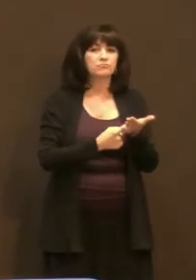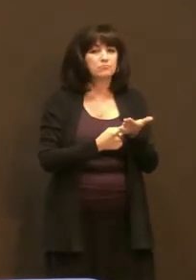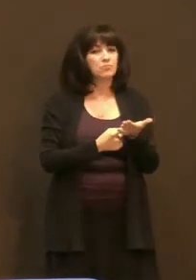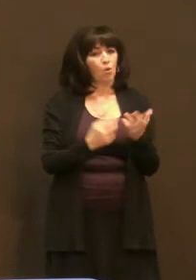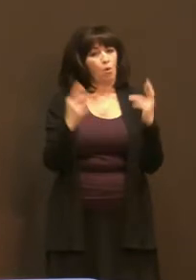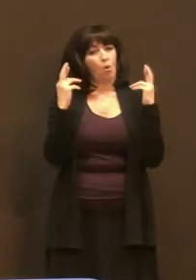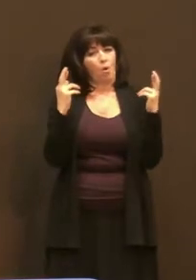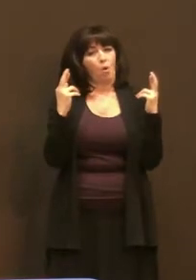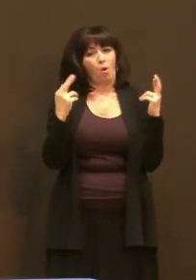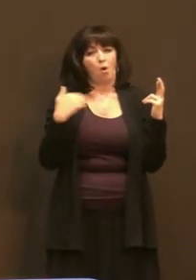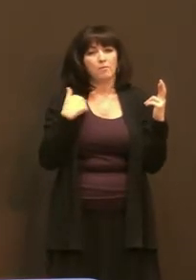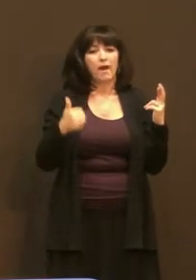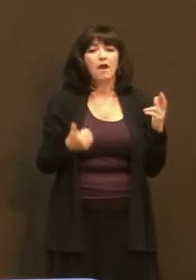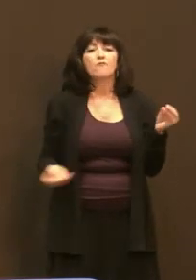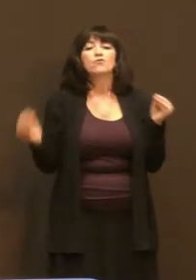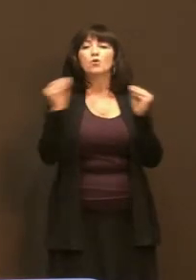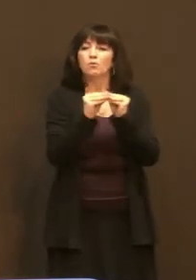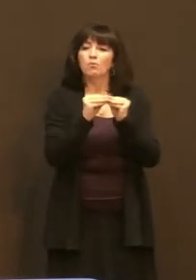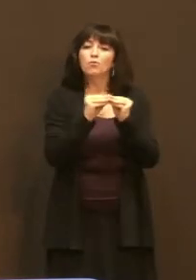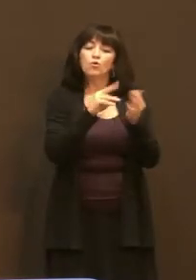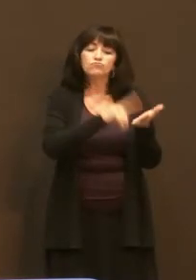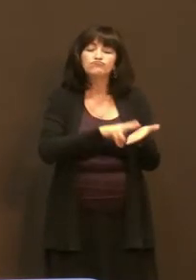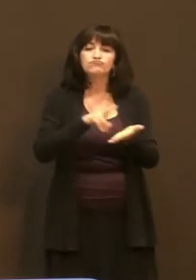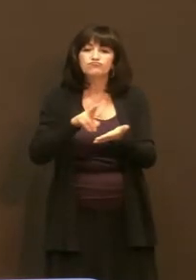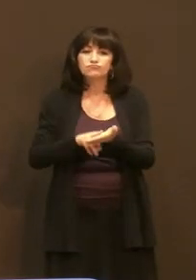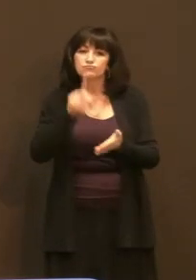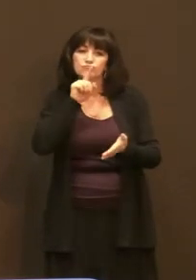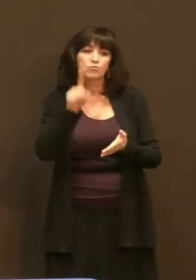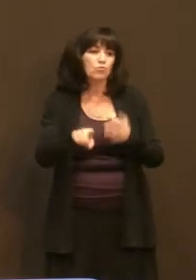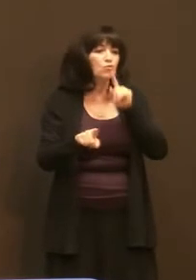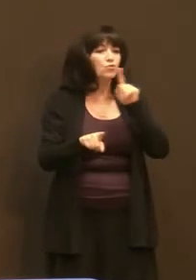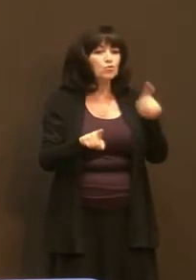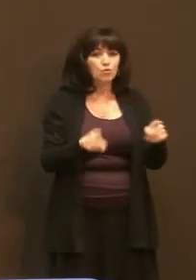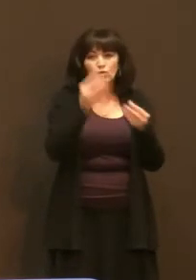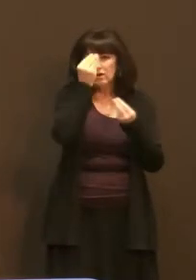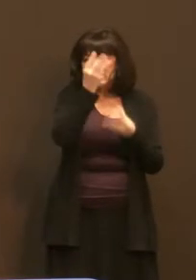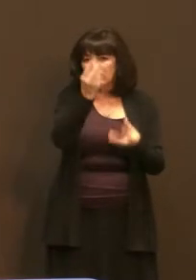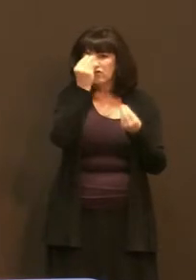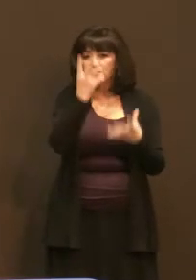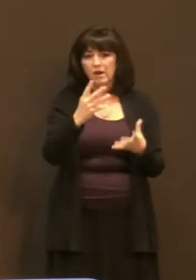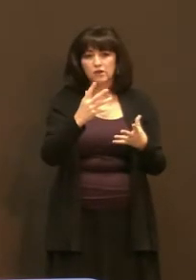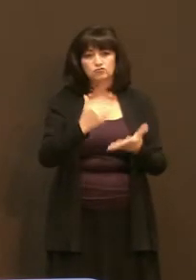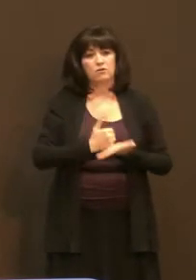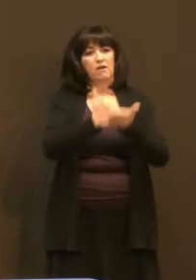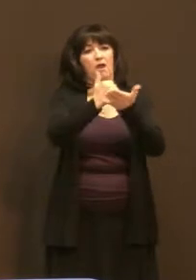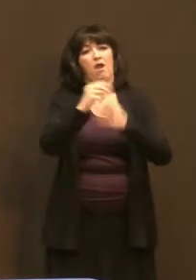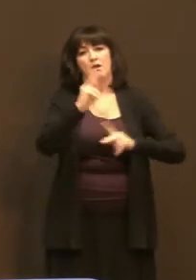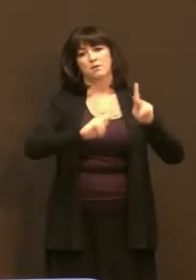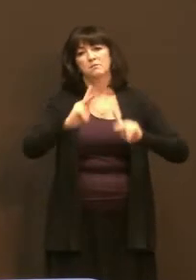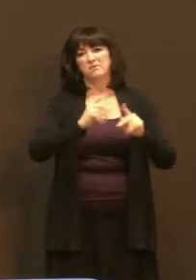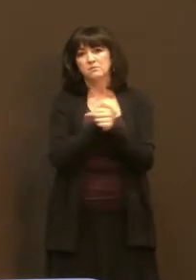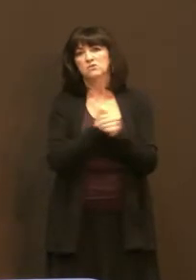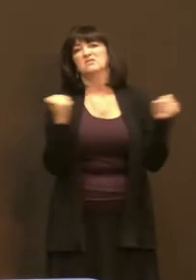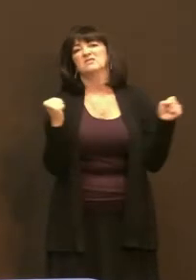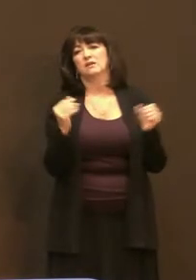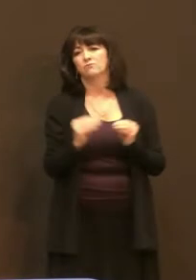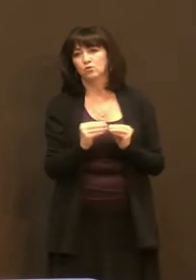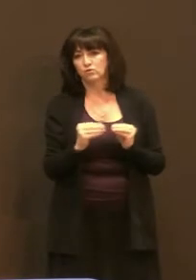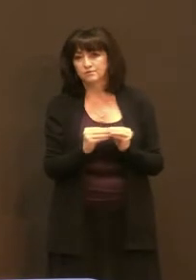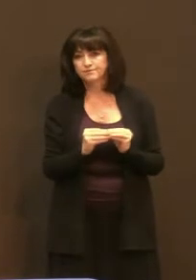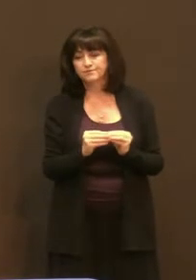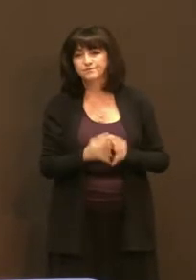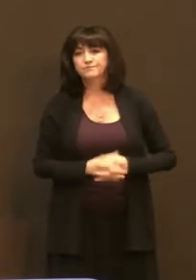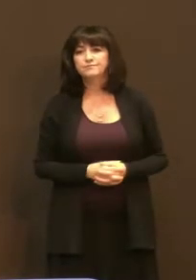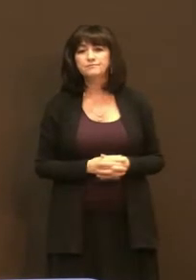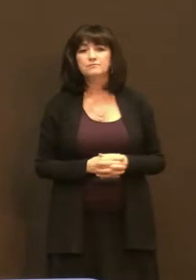those nursing homes. Looking forward, you probably heard yesterday that